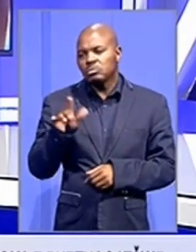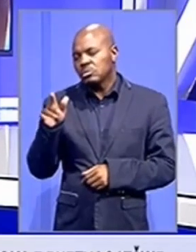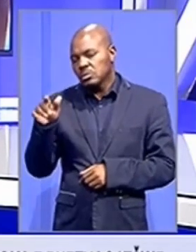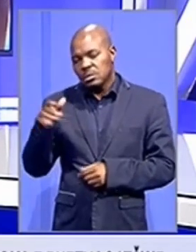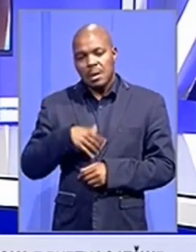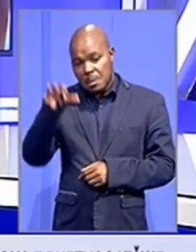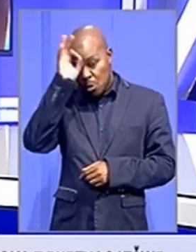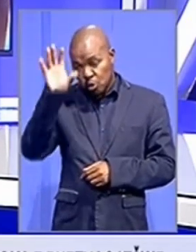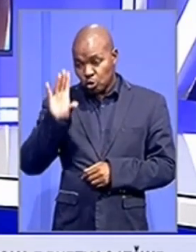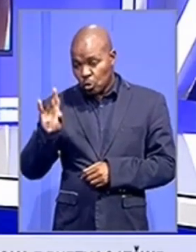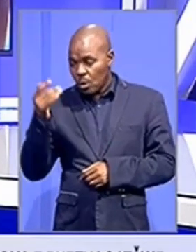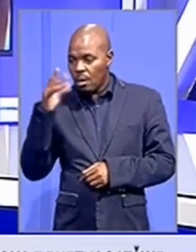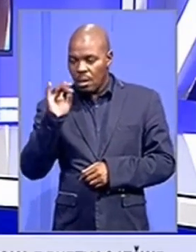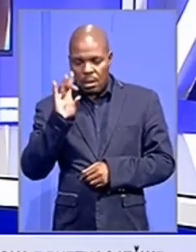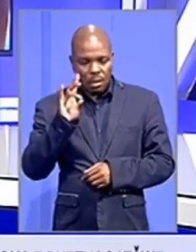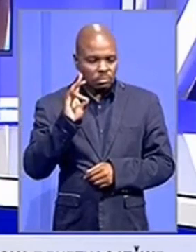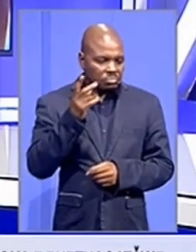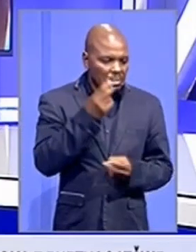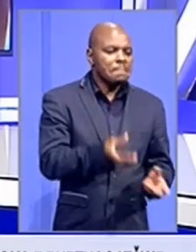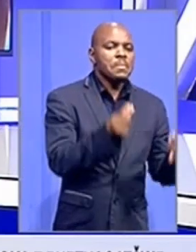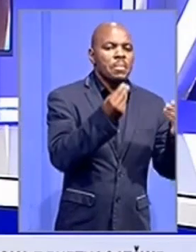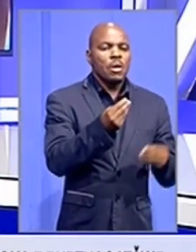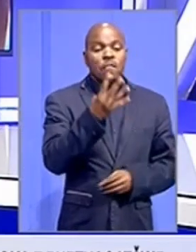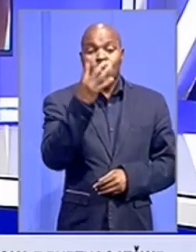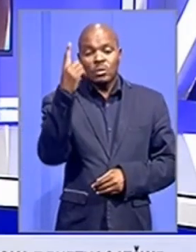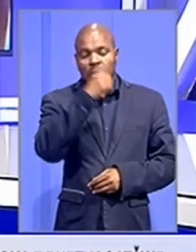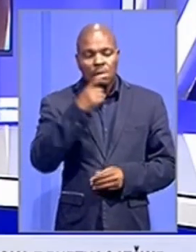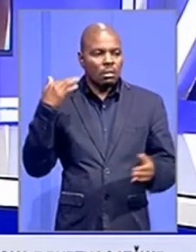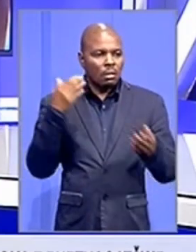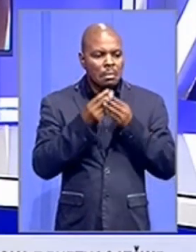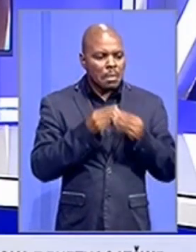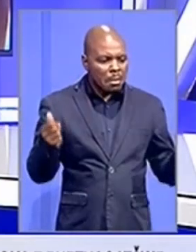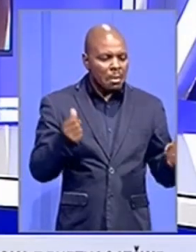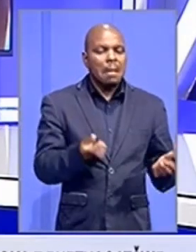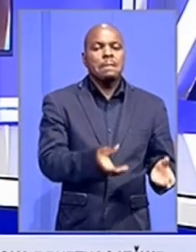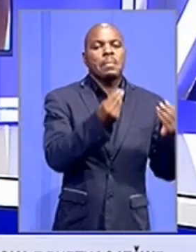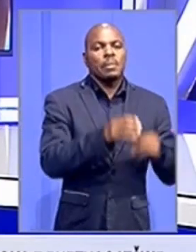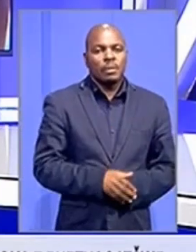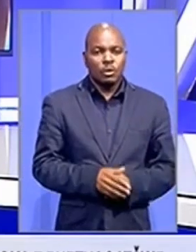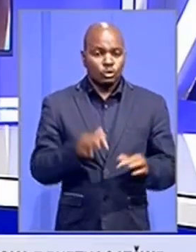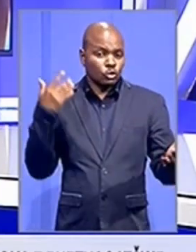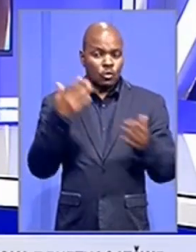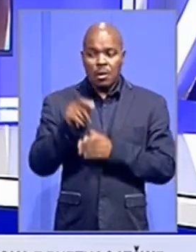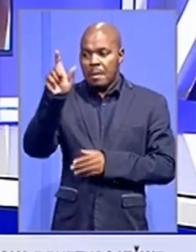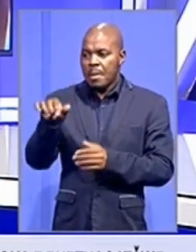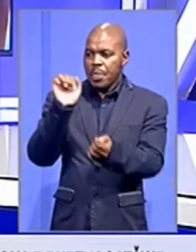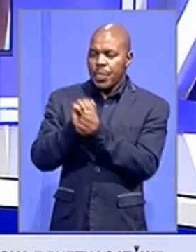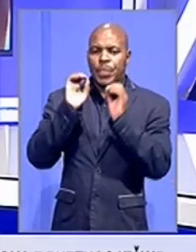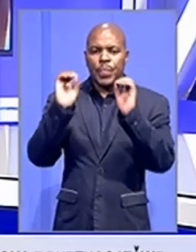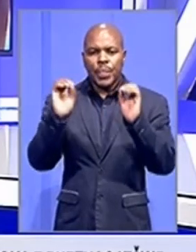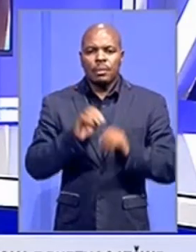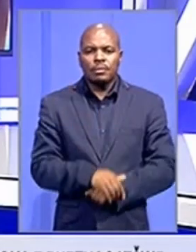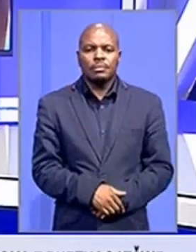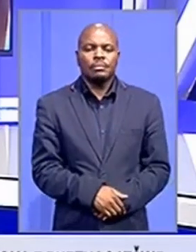maphodisa ka laboraro matšatši a mane ka morago ga ge a tlogile gae go fihla gabjale ga se go ahlwa go swarwa